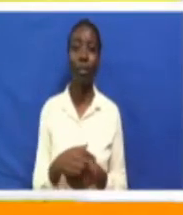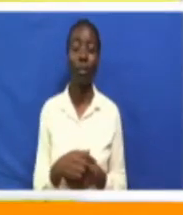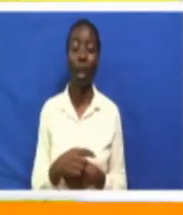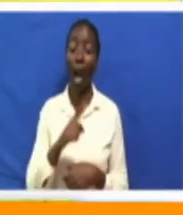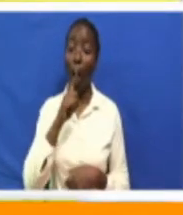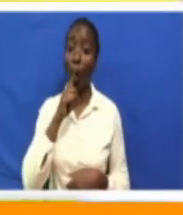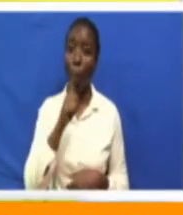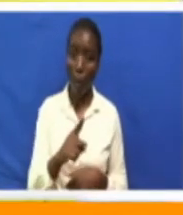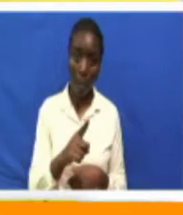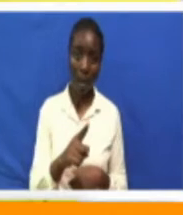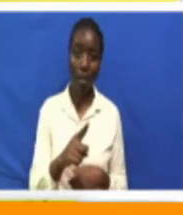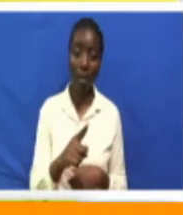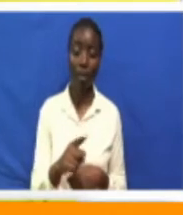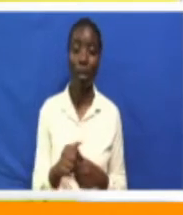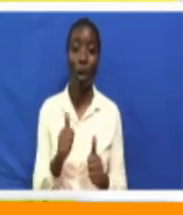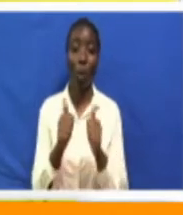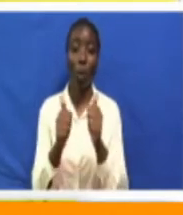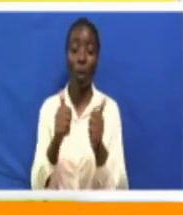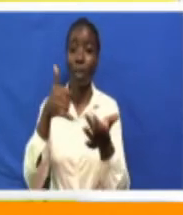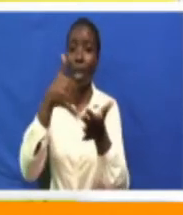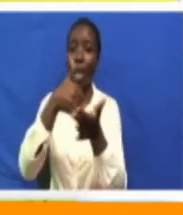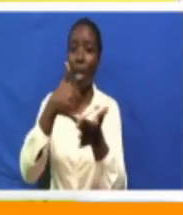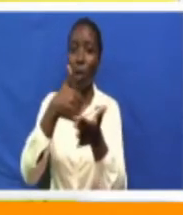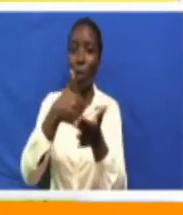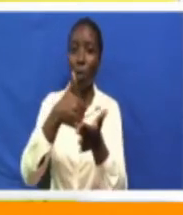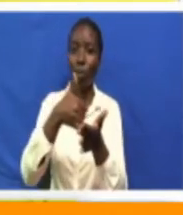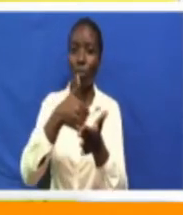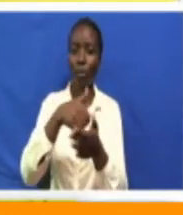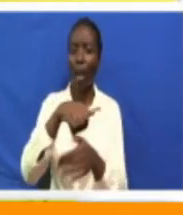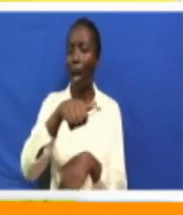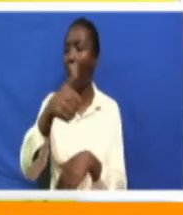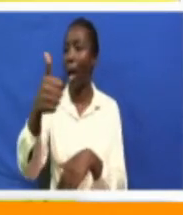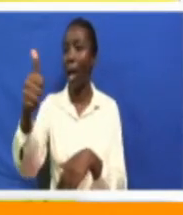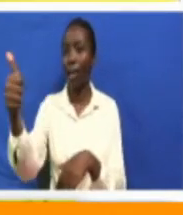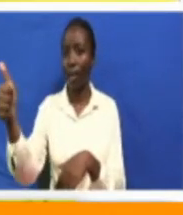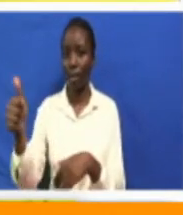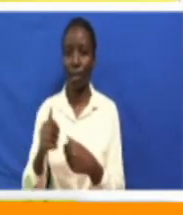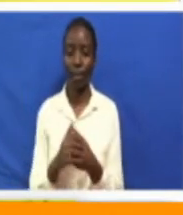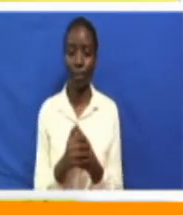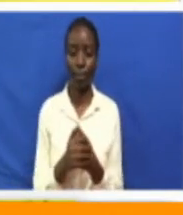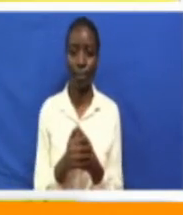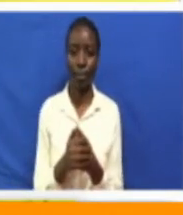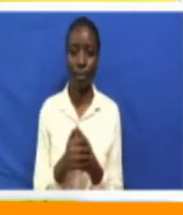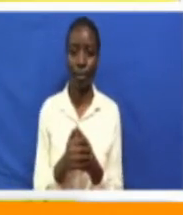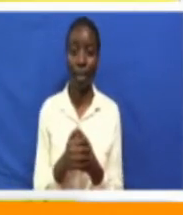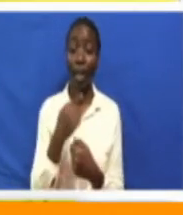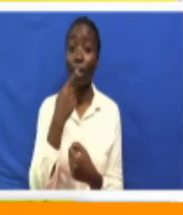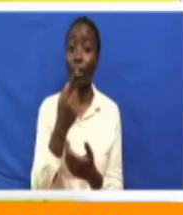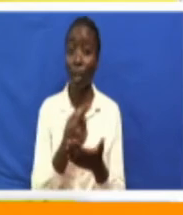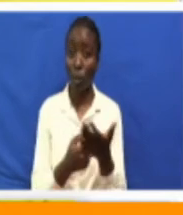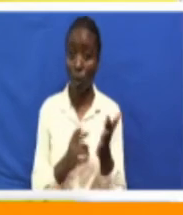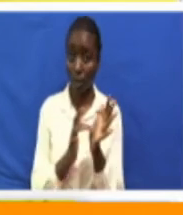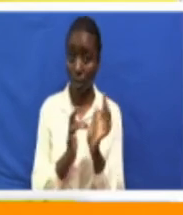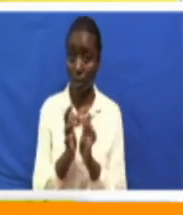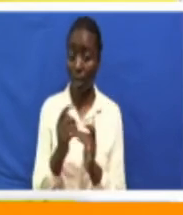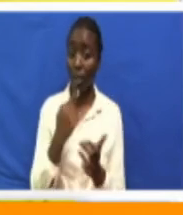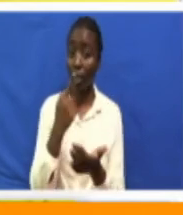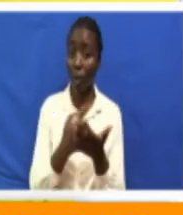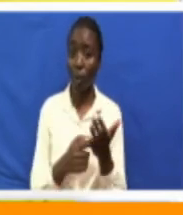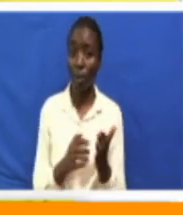the command that includes all others he said